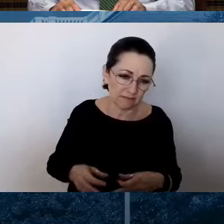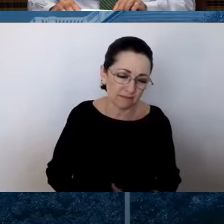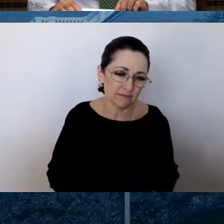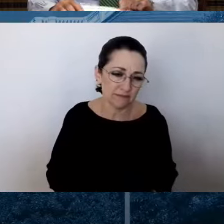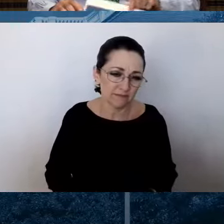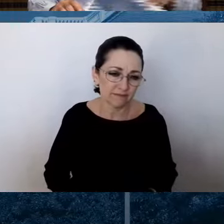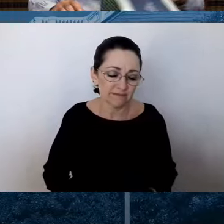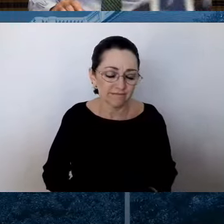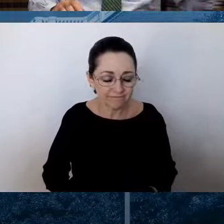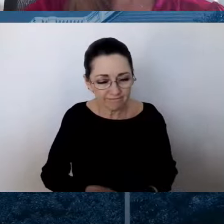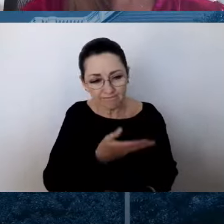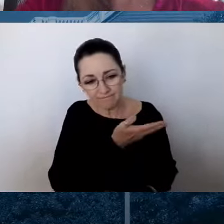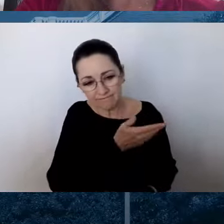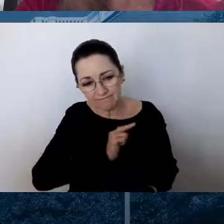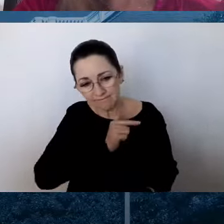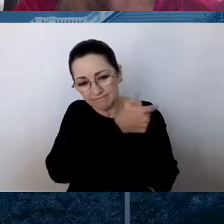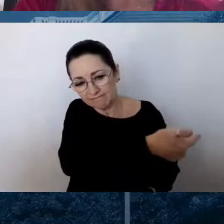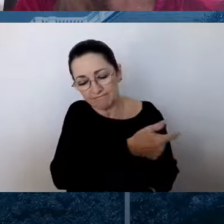Dr. Rattay.